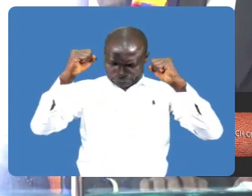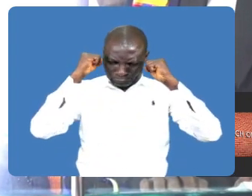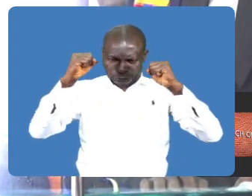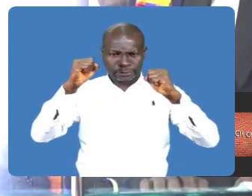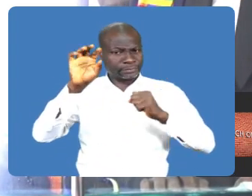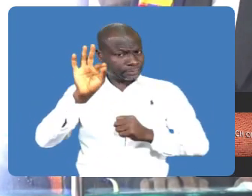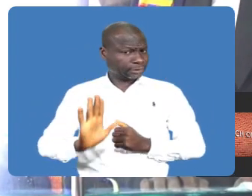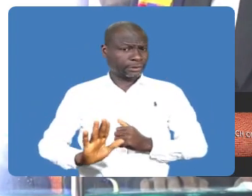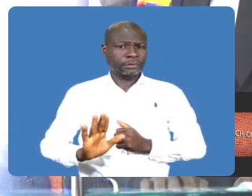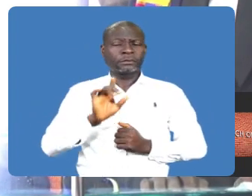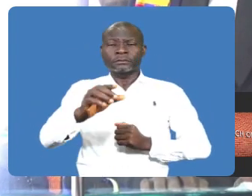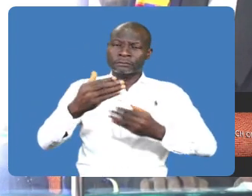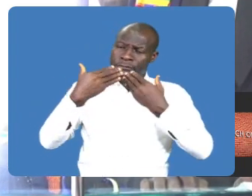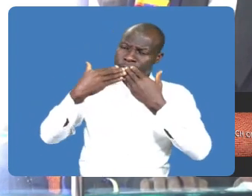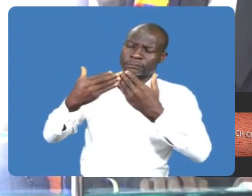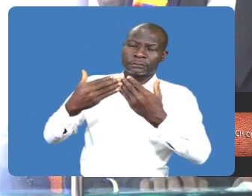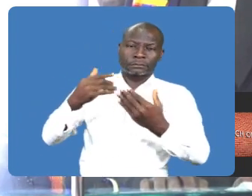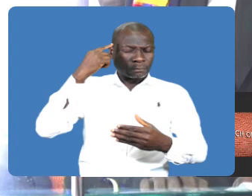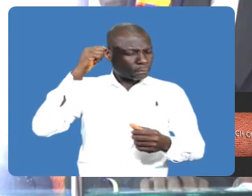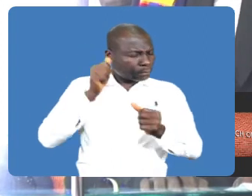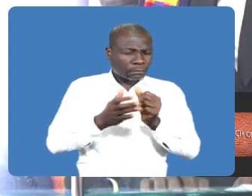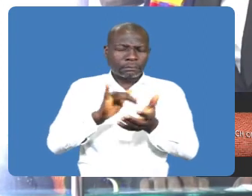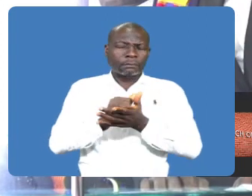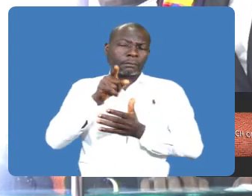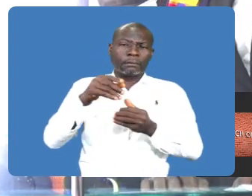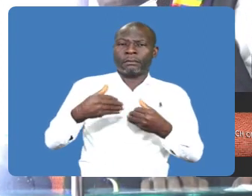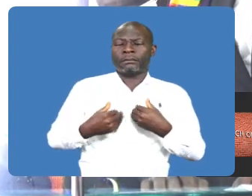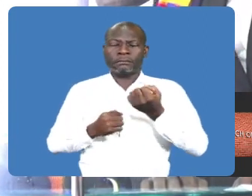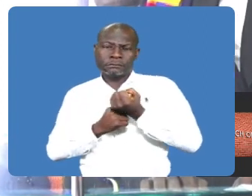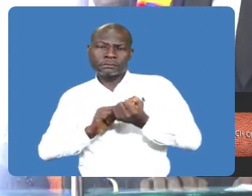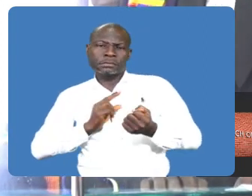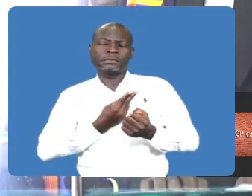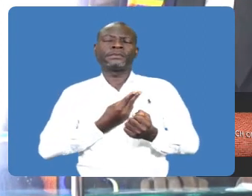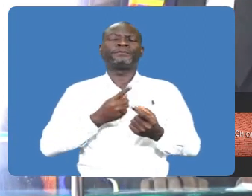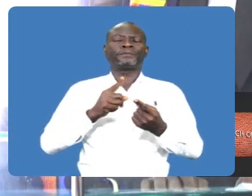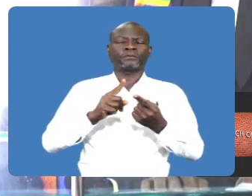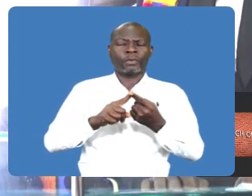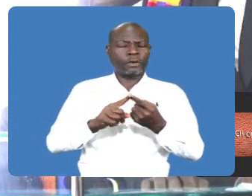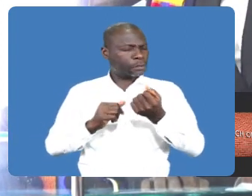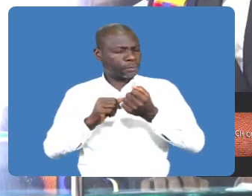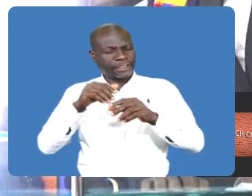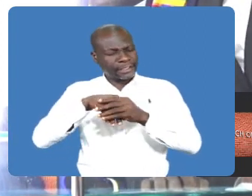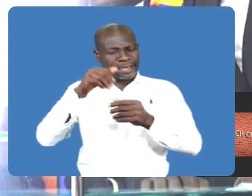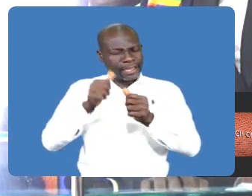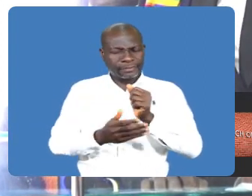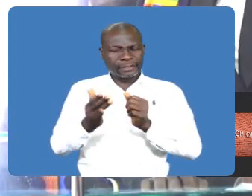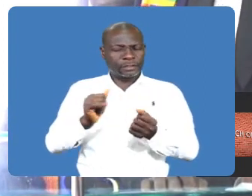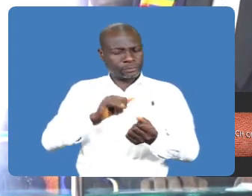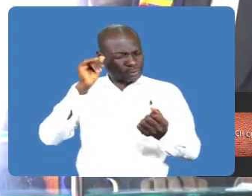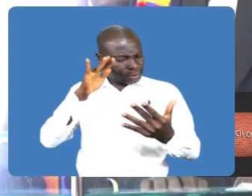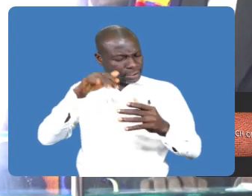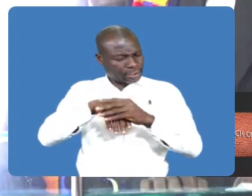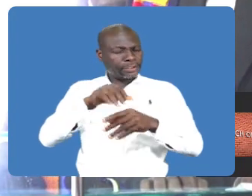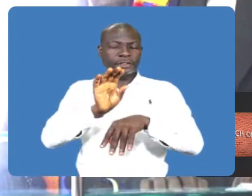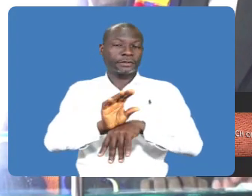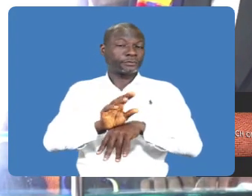pioneers. We thank you for imparting unto us what your strong objection to divisive tendencies in